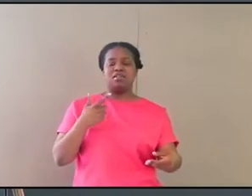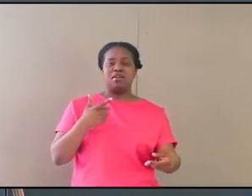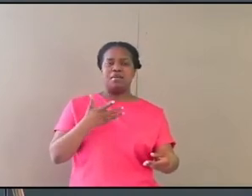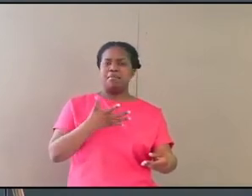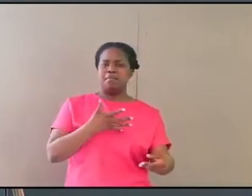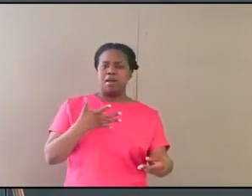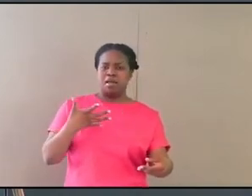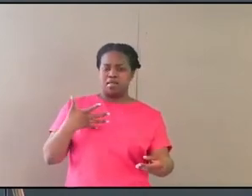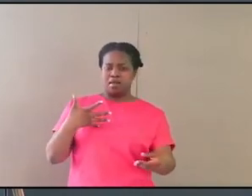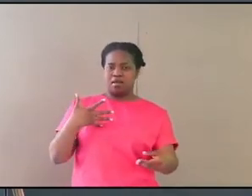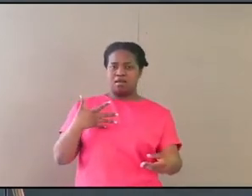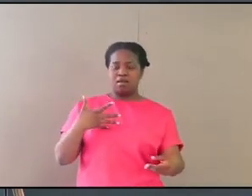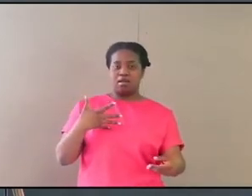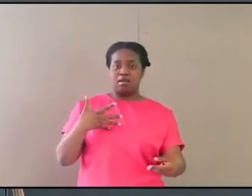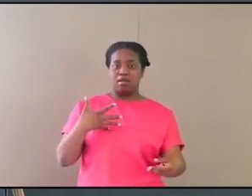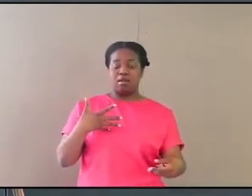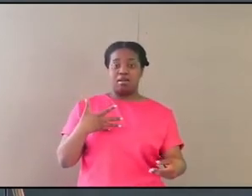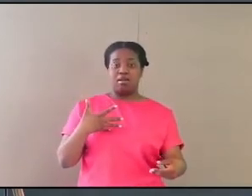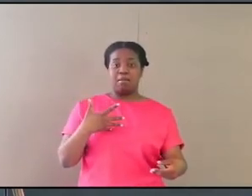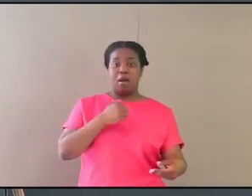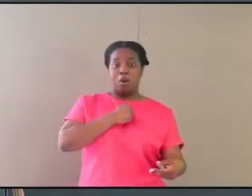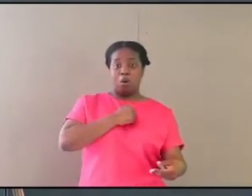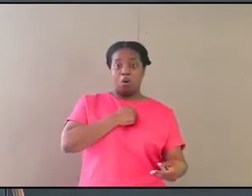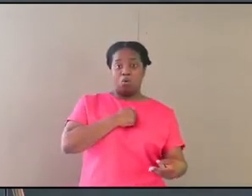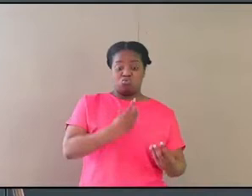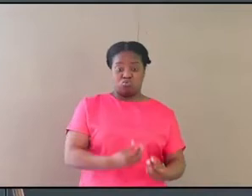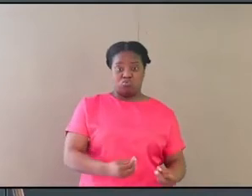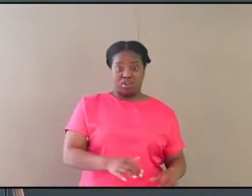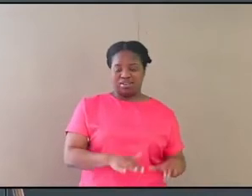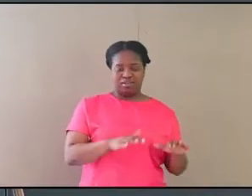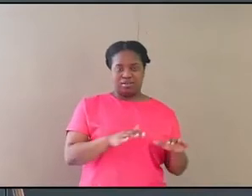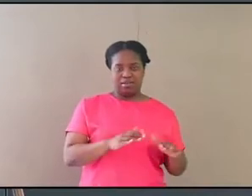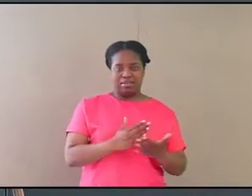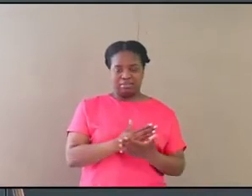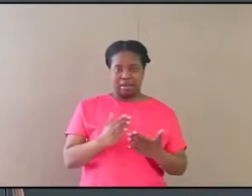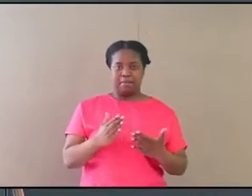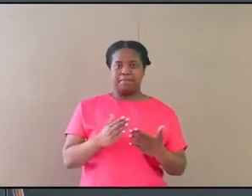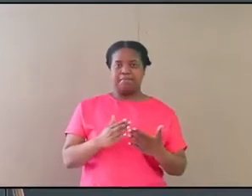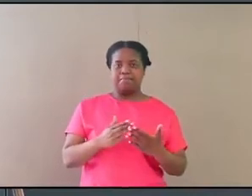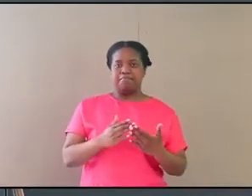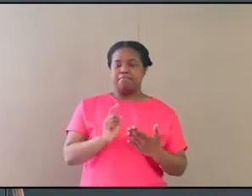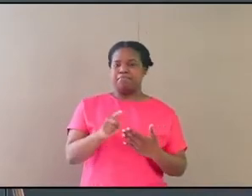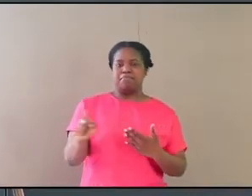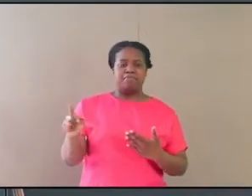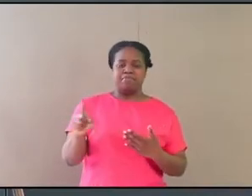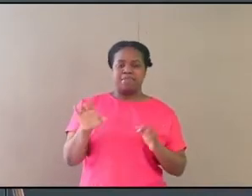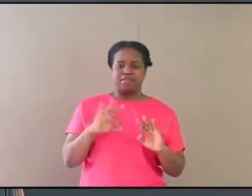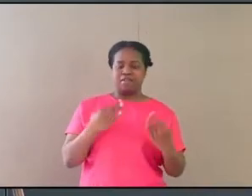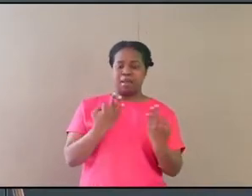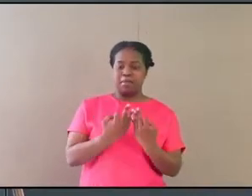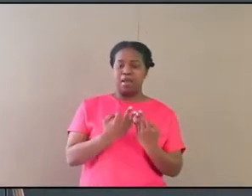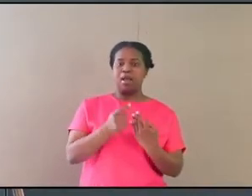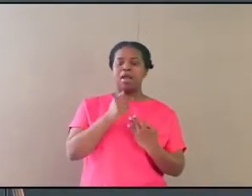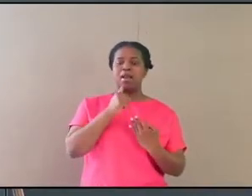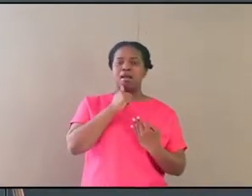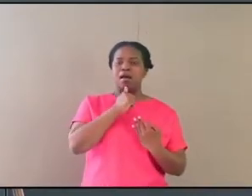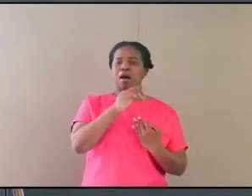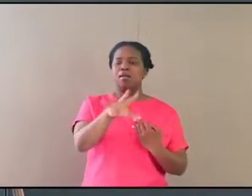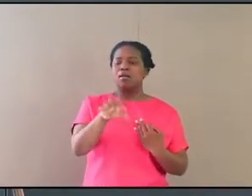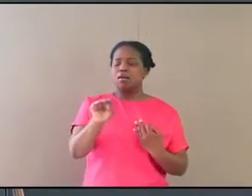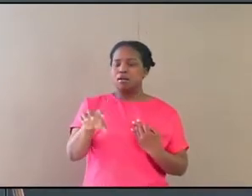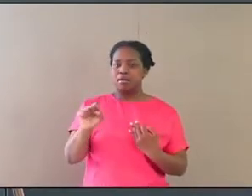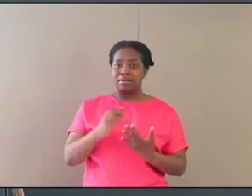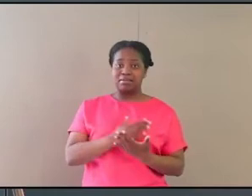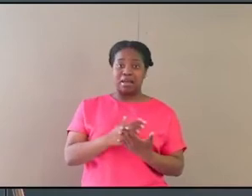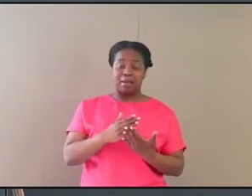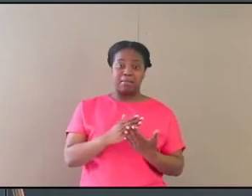didn't bring up some of her children because of what we had to do, as many of us that had to leave children behind